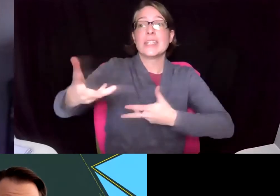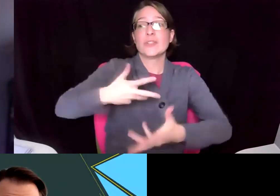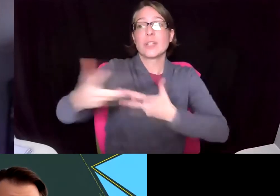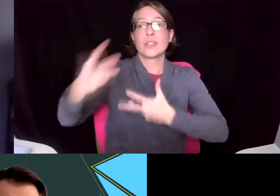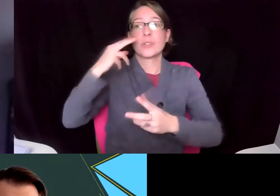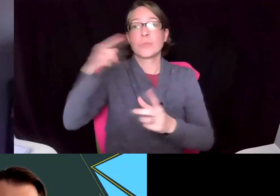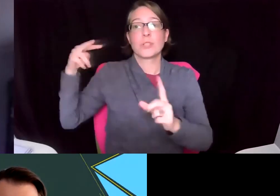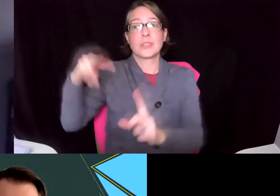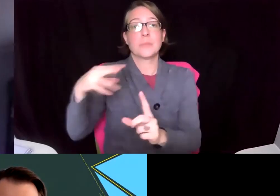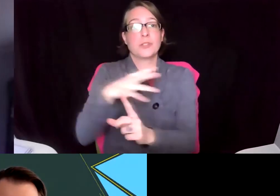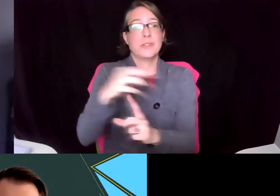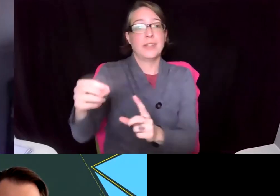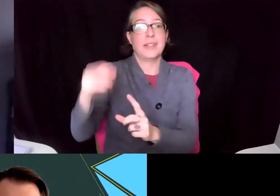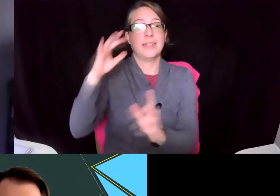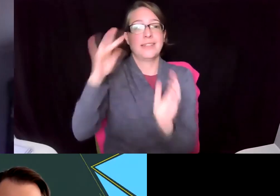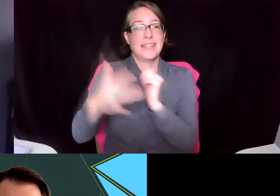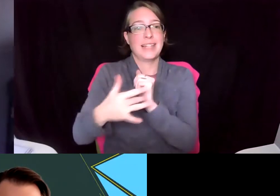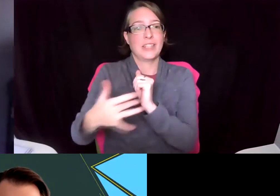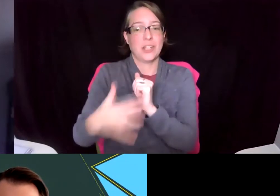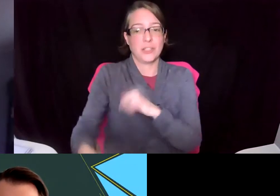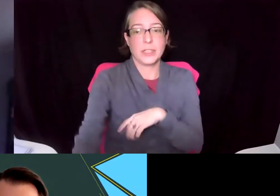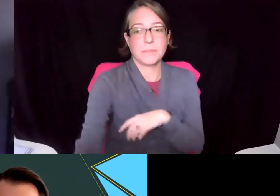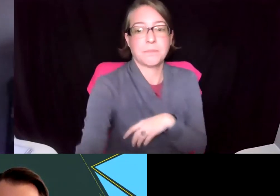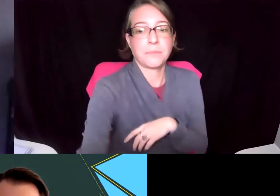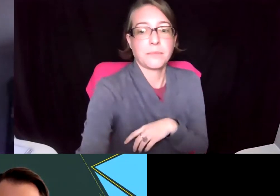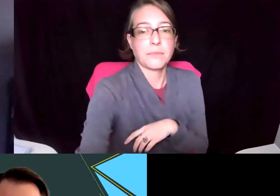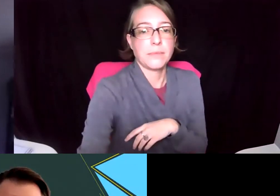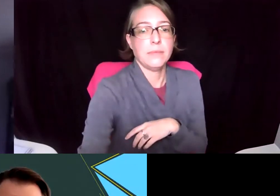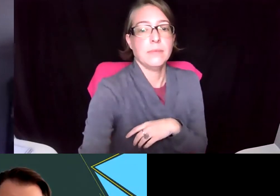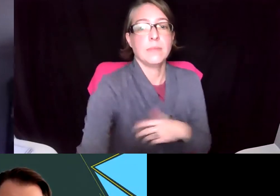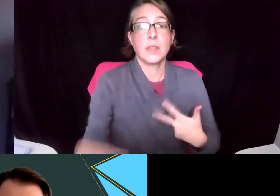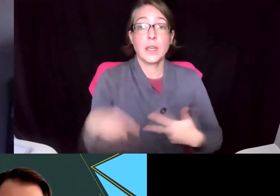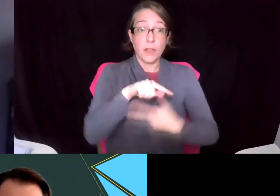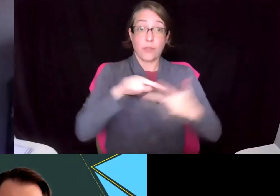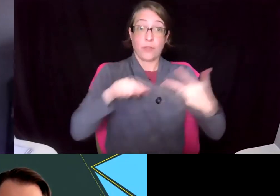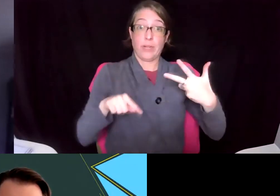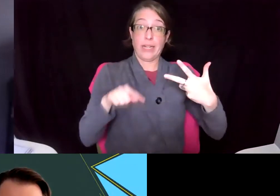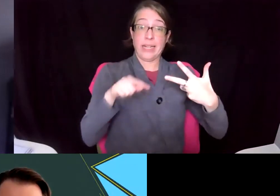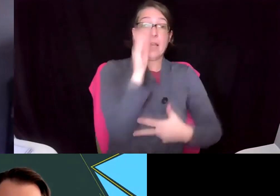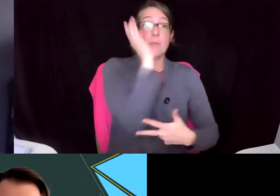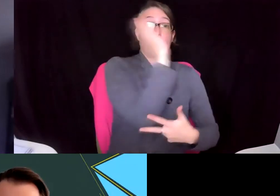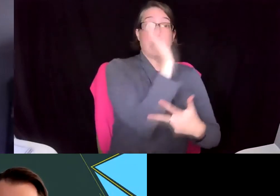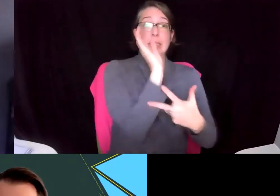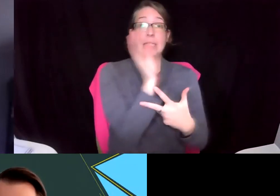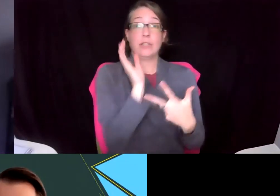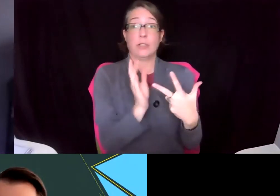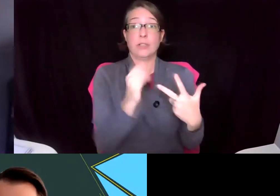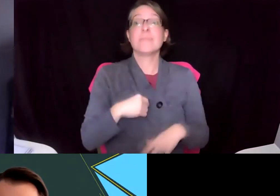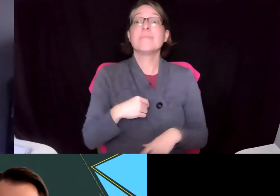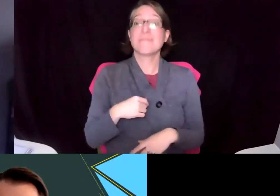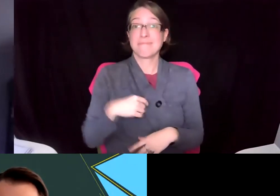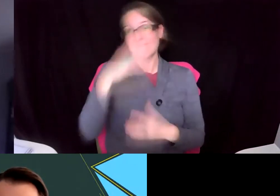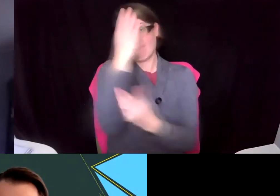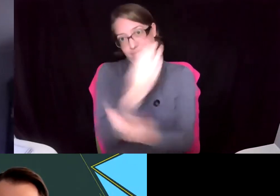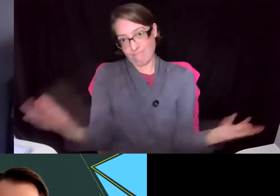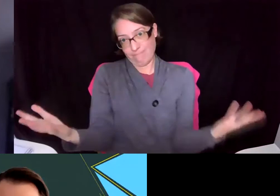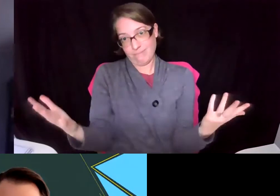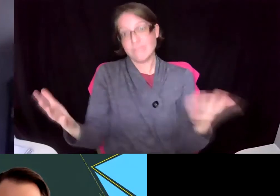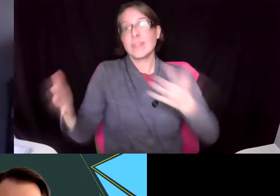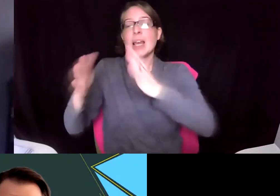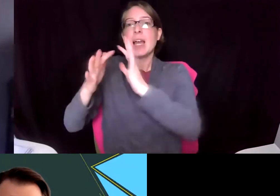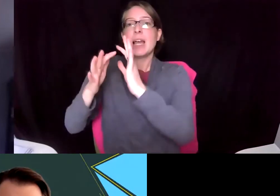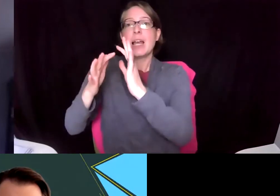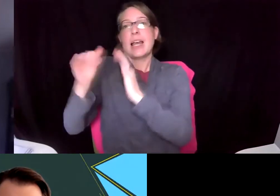And we have three presentations lined up for you today. And I want to point out that there are American Sign Language interpreters, Nikki Cherry